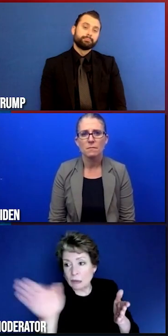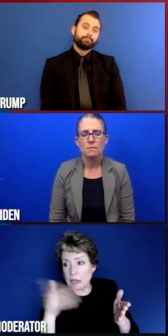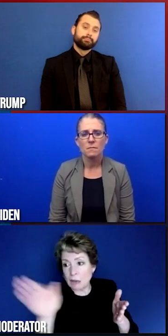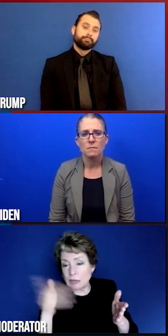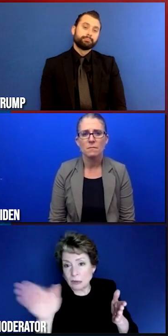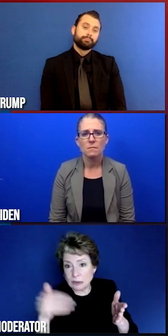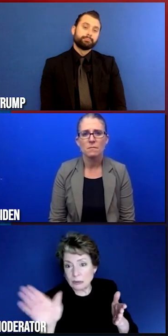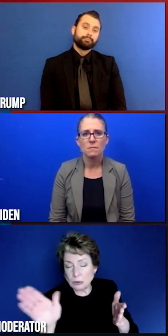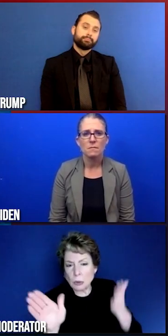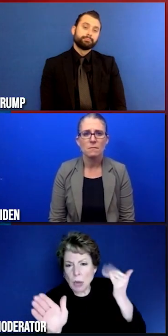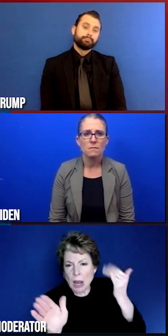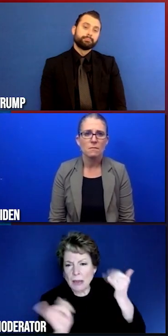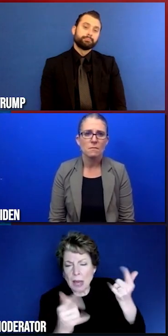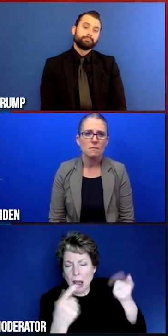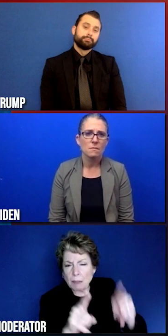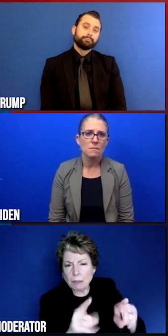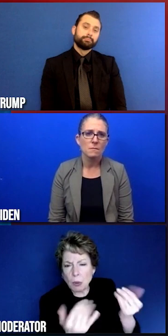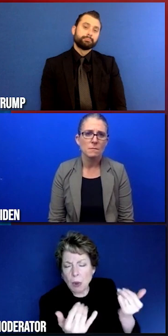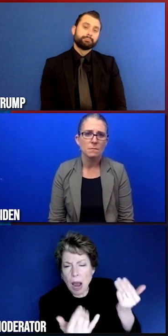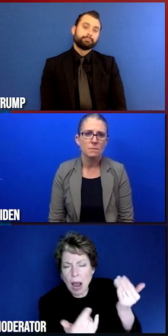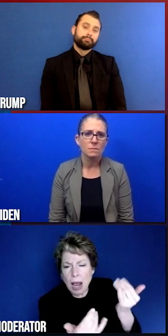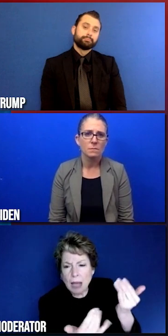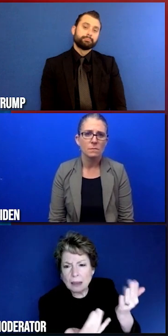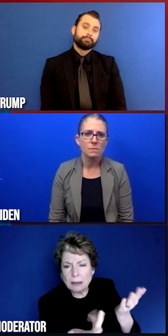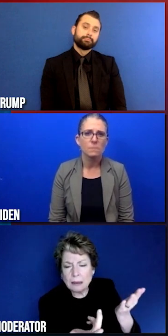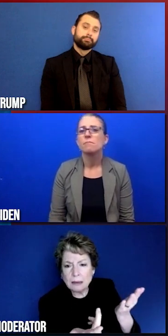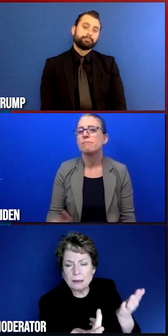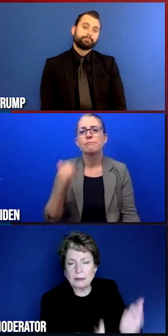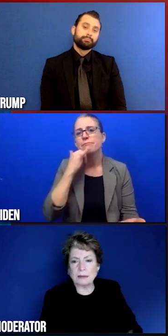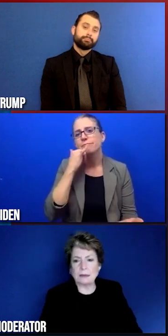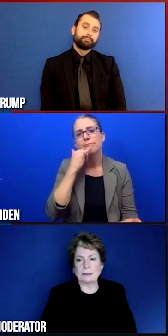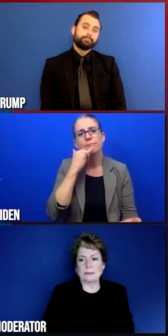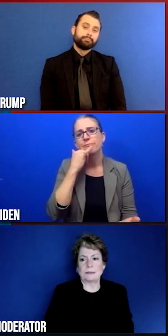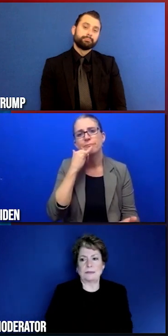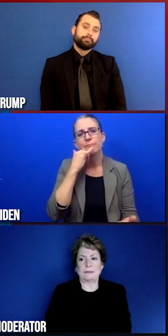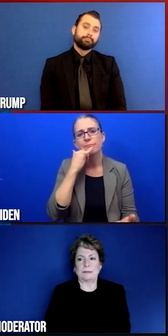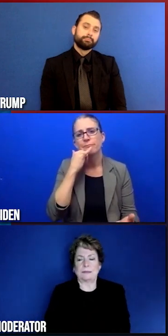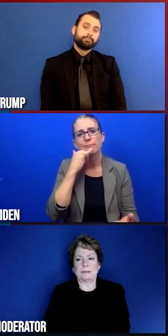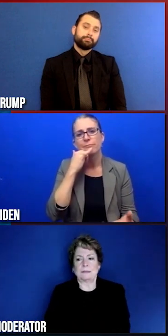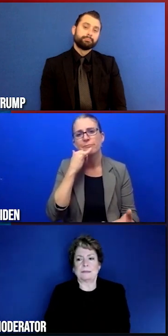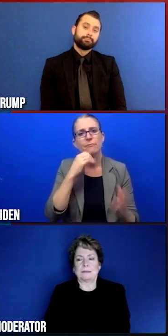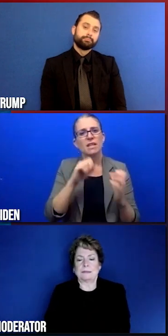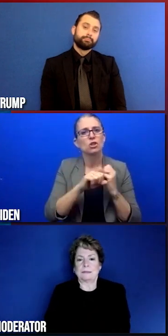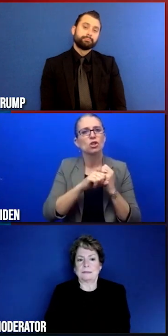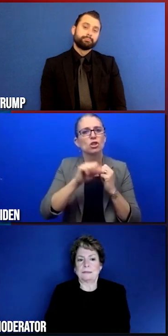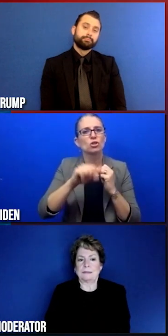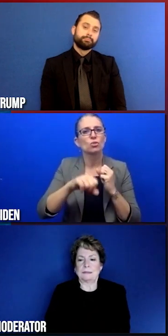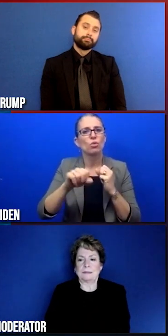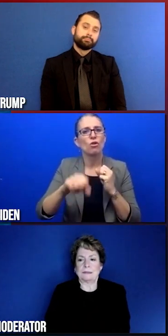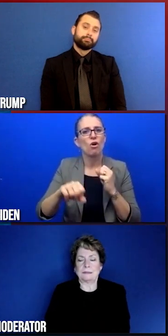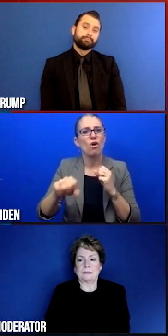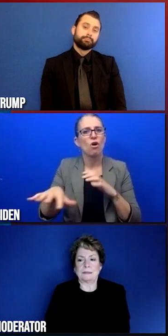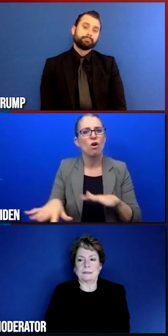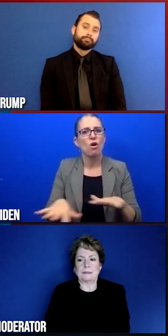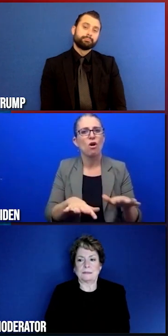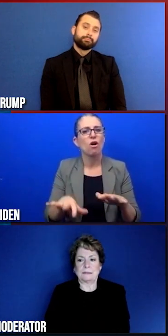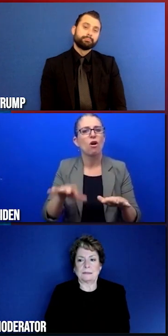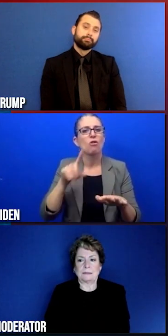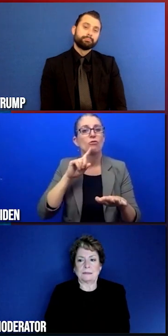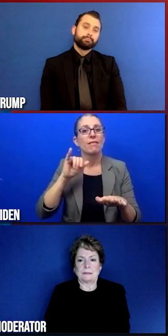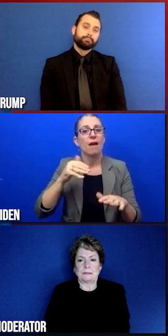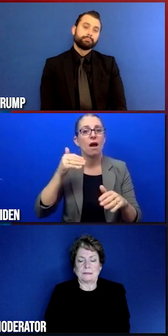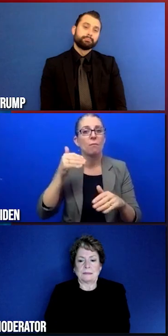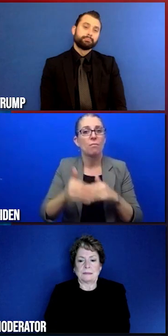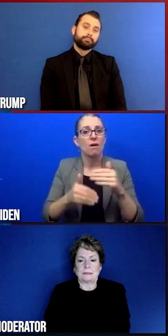long to get it right. It took too long to get it right. I'll be president of the United States, not vice president of the United States. And the fact is, I've made it